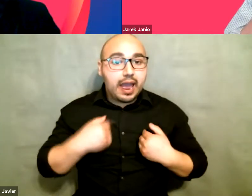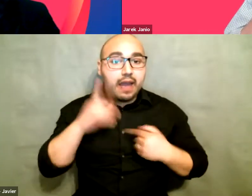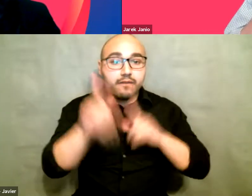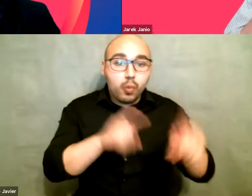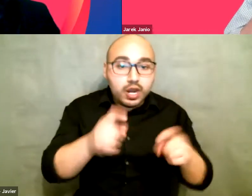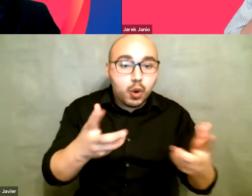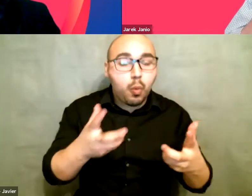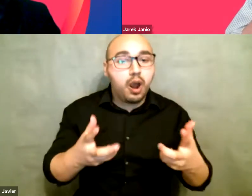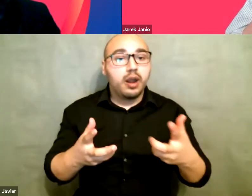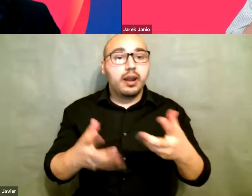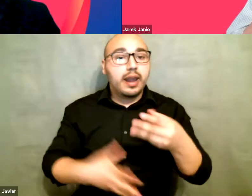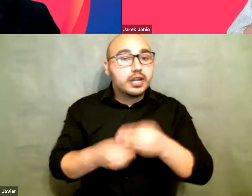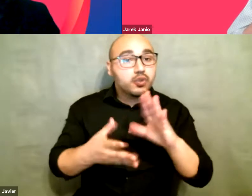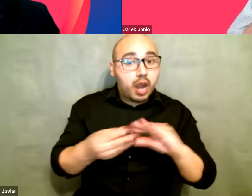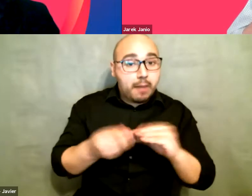make any additional comments.